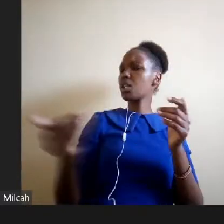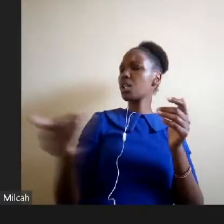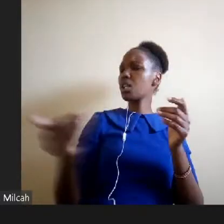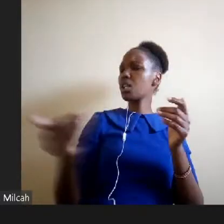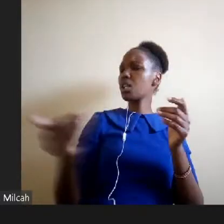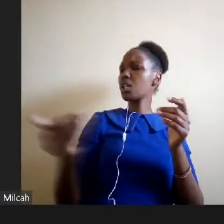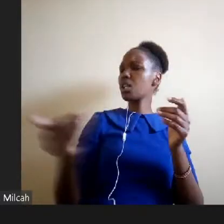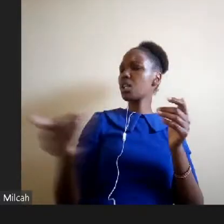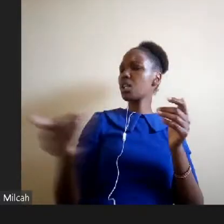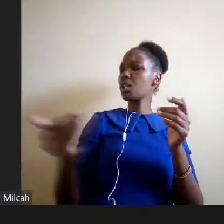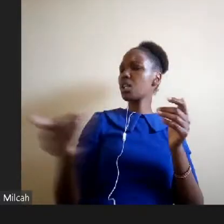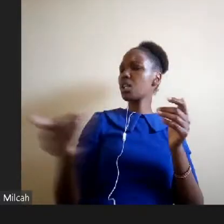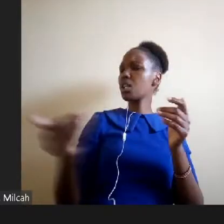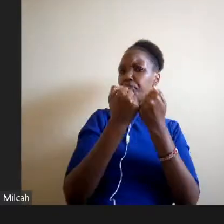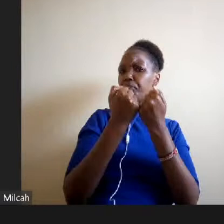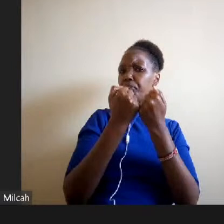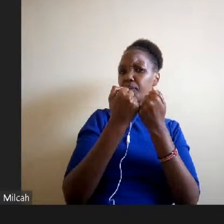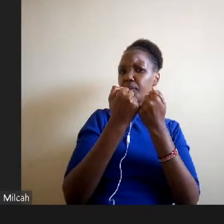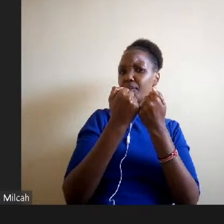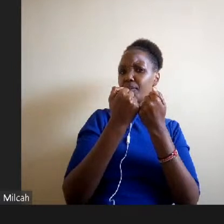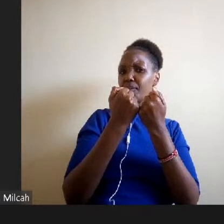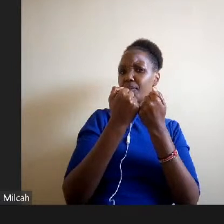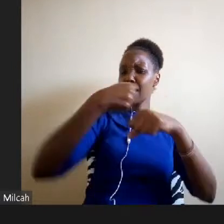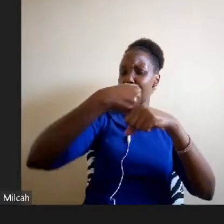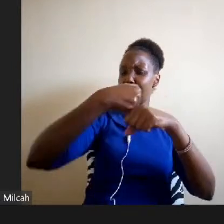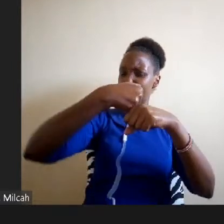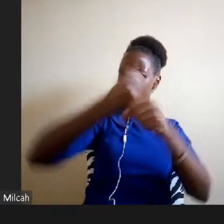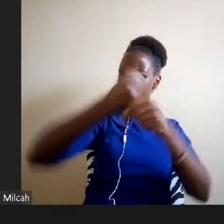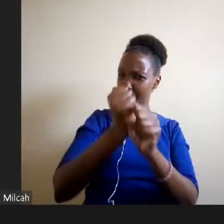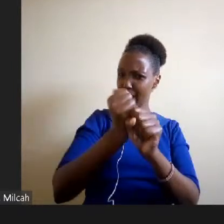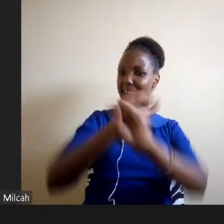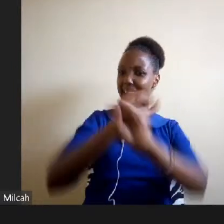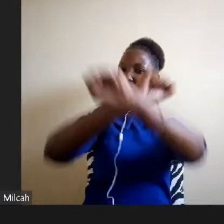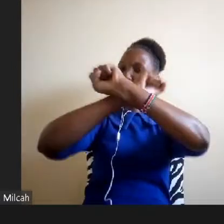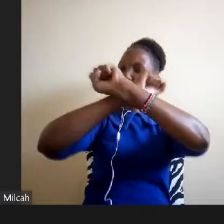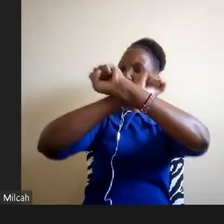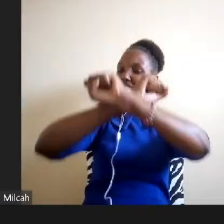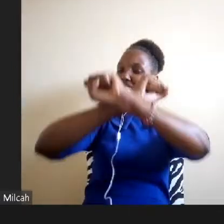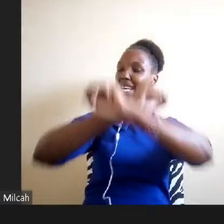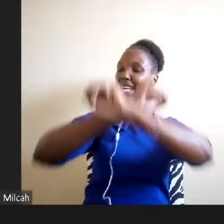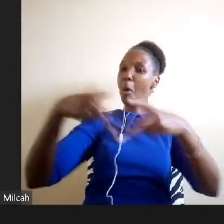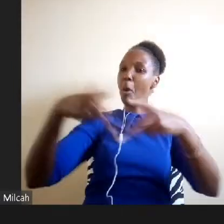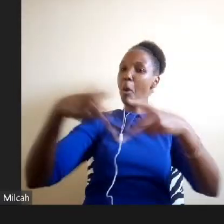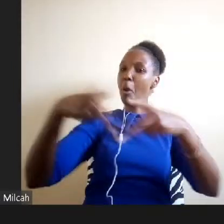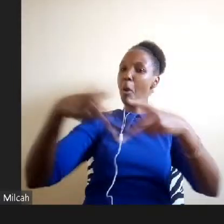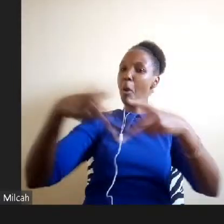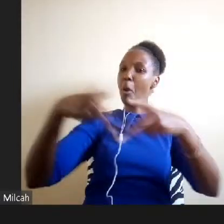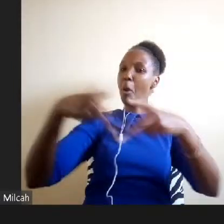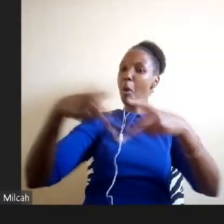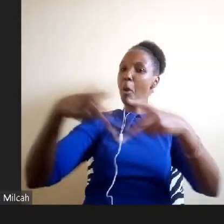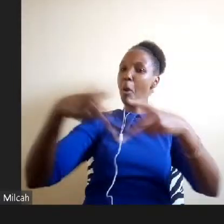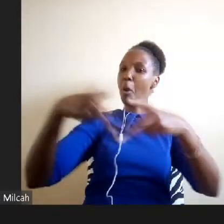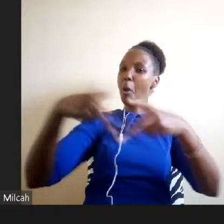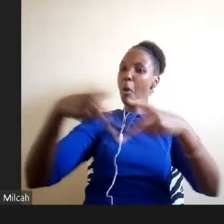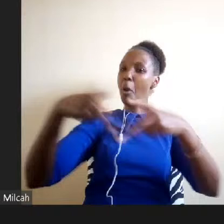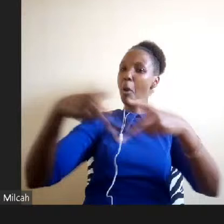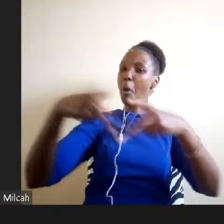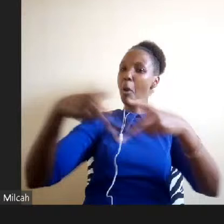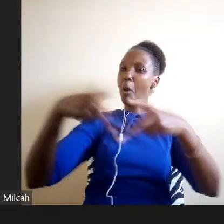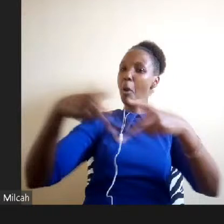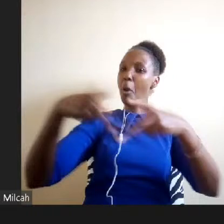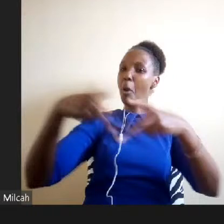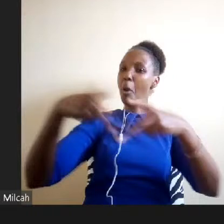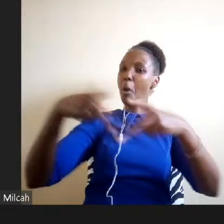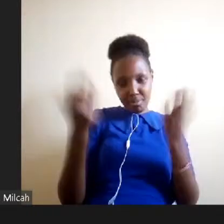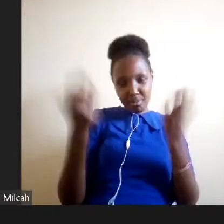remember to create a safe space for your child. That is the idea of us having this conversation with you people, so that we are able